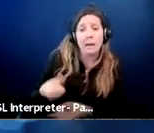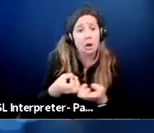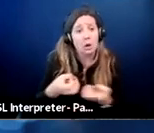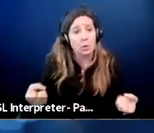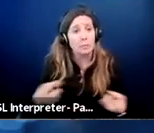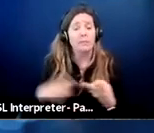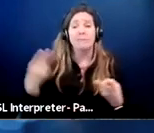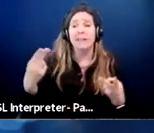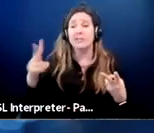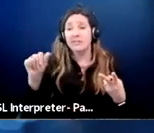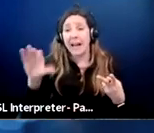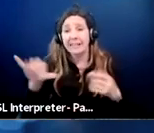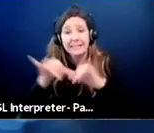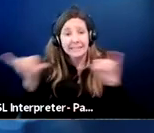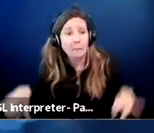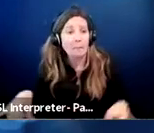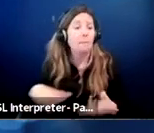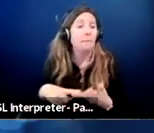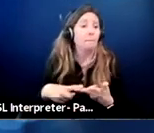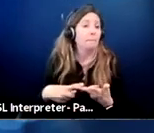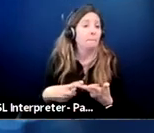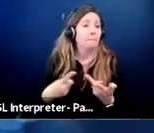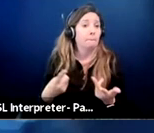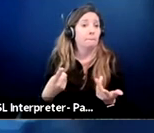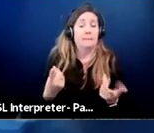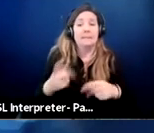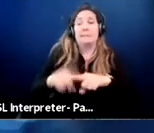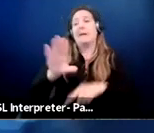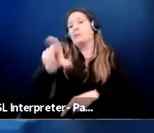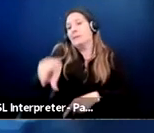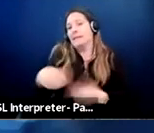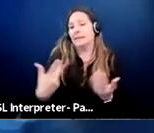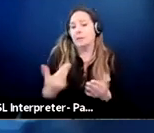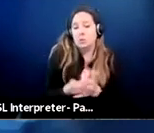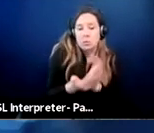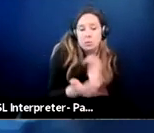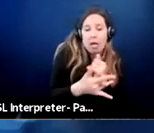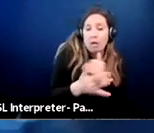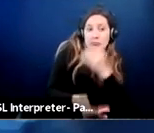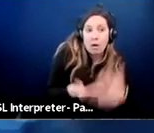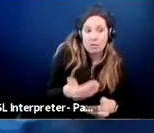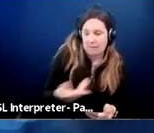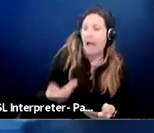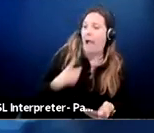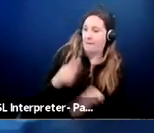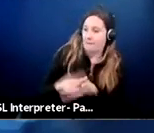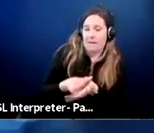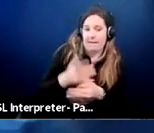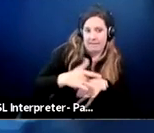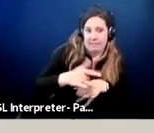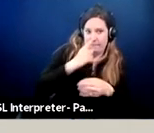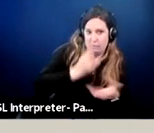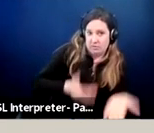HVAC systems, depending on what you need to do, new technology, improving processes. There's money out there in this section as well.